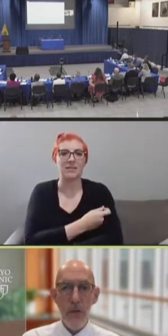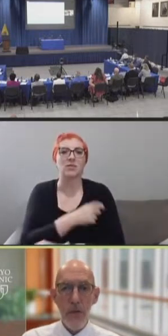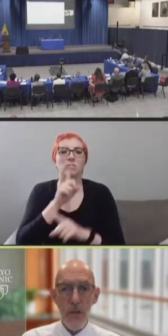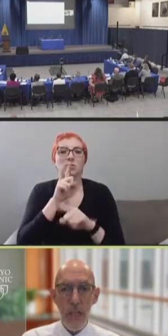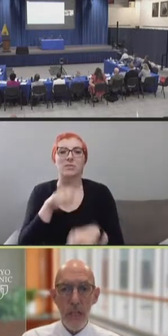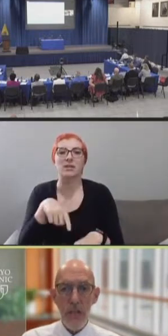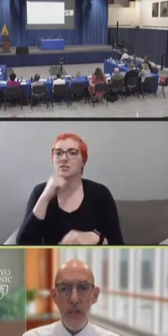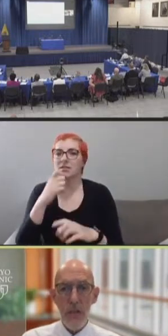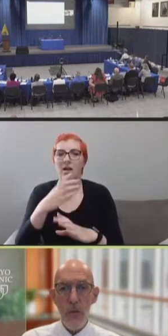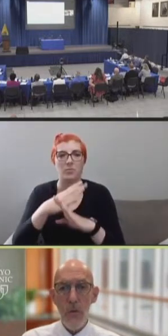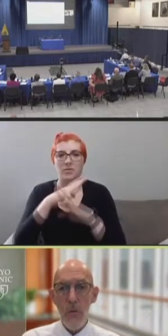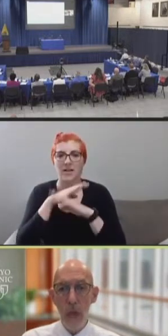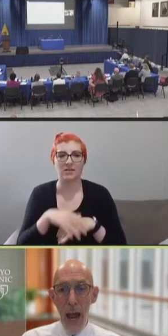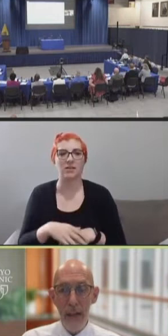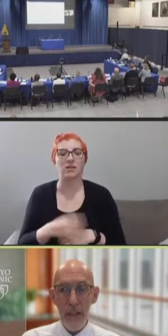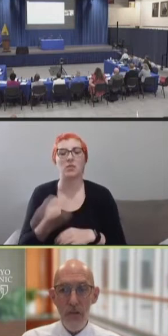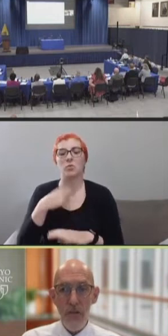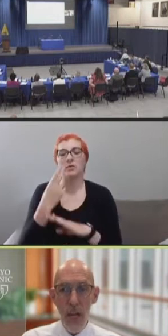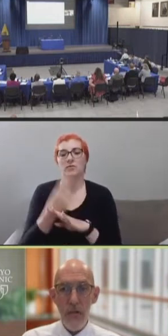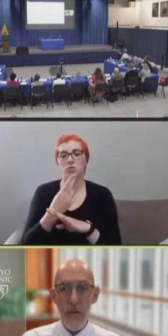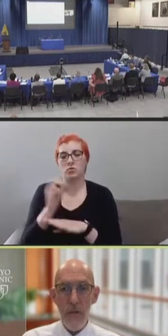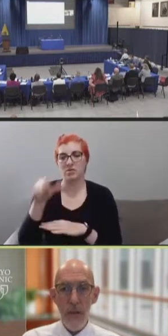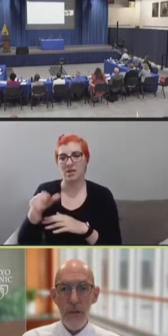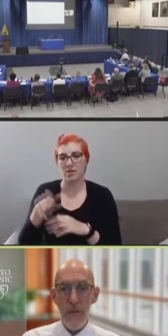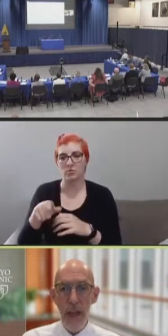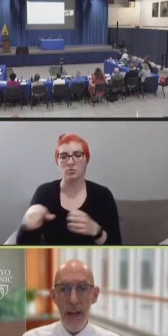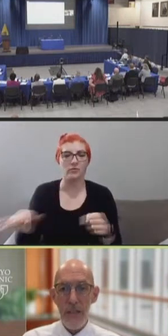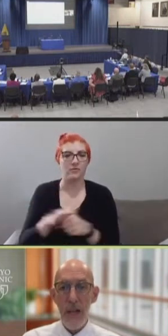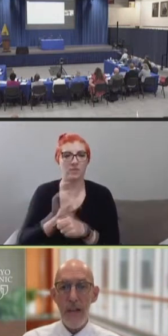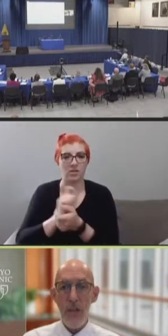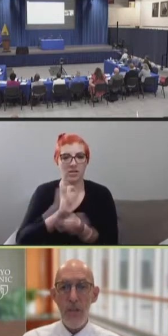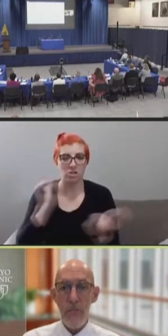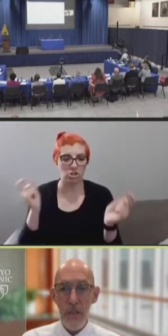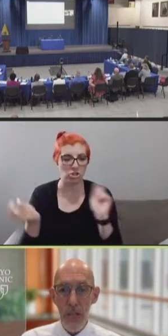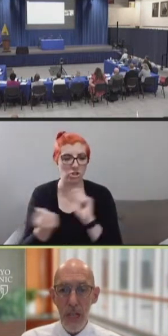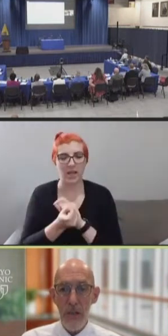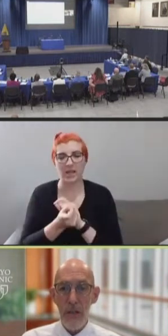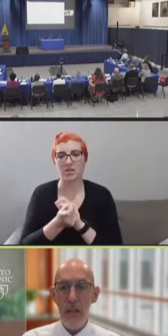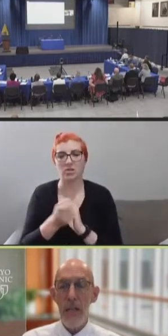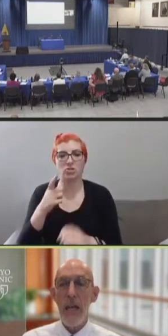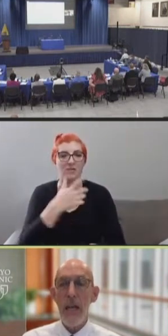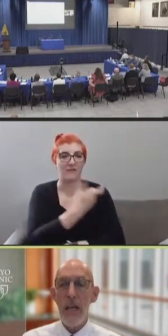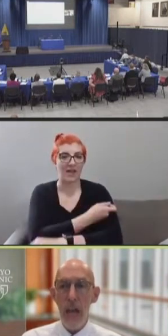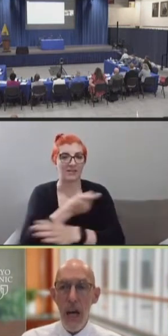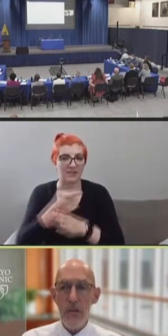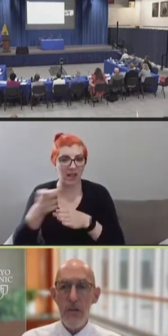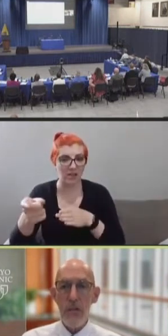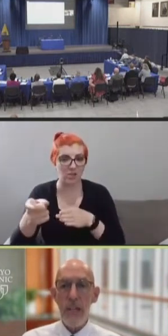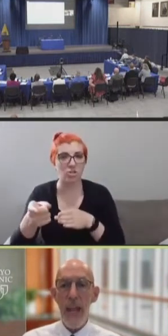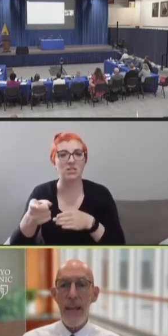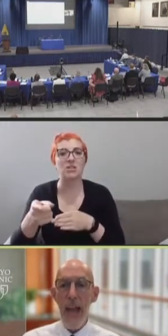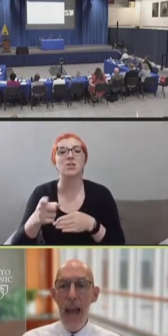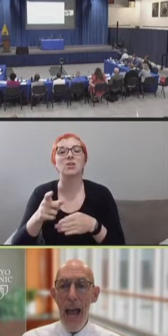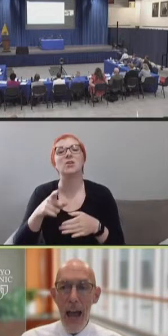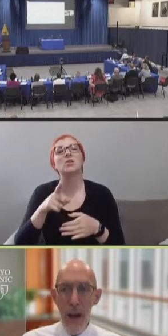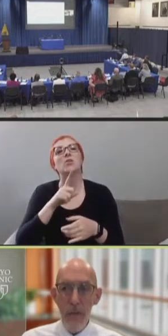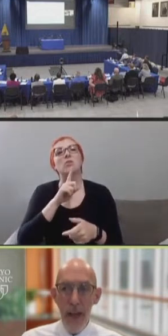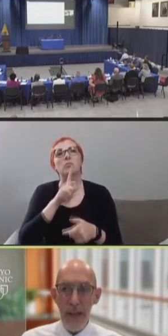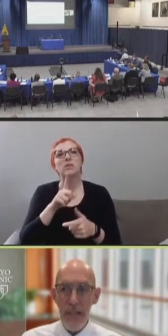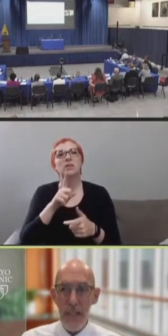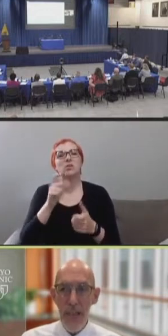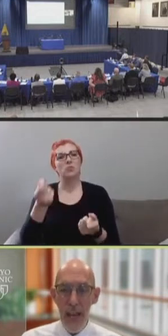We've used these to radically change the field of vaccinology, particularly to understand